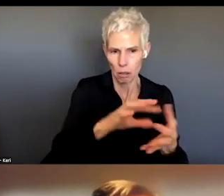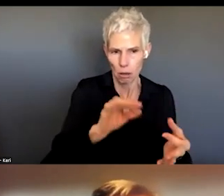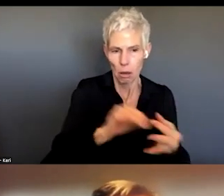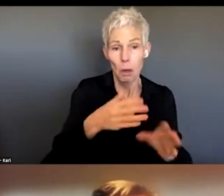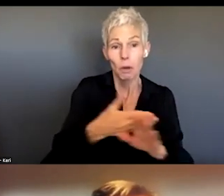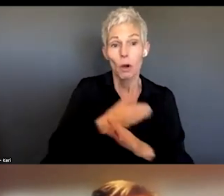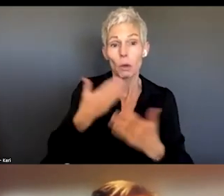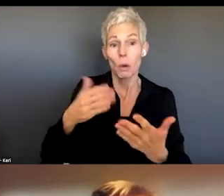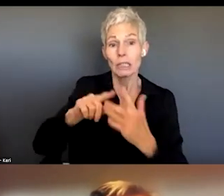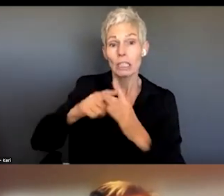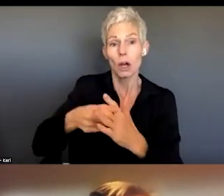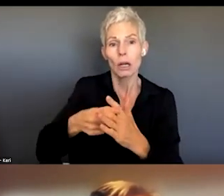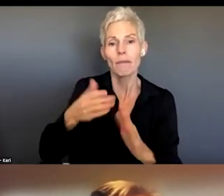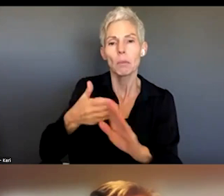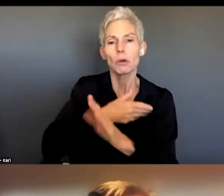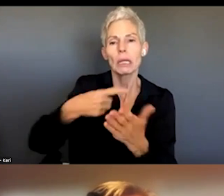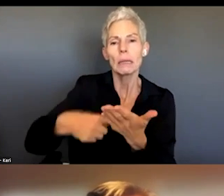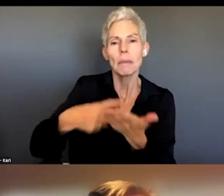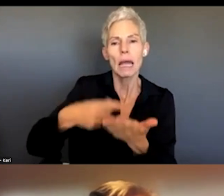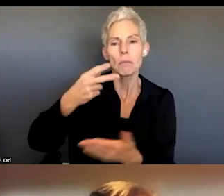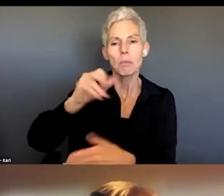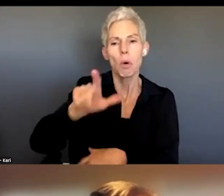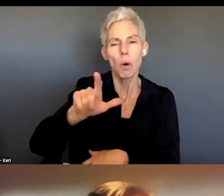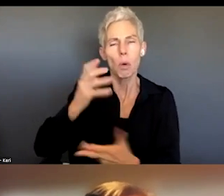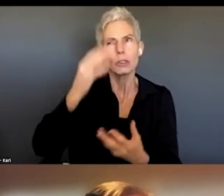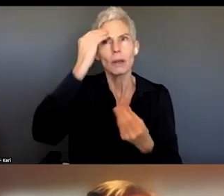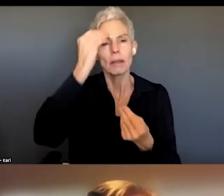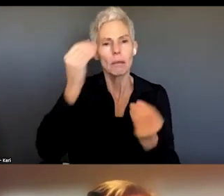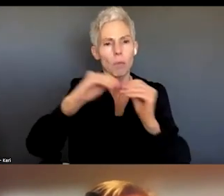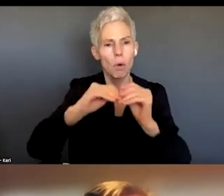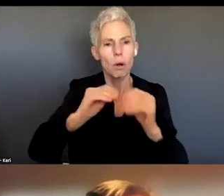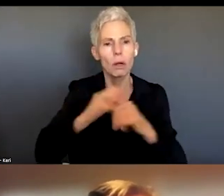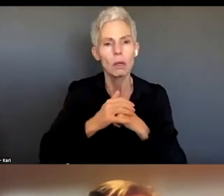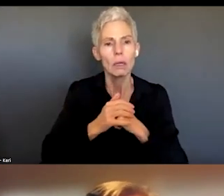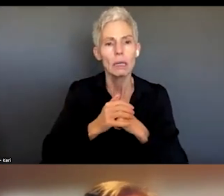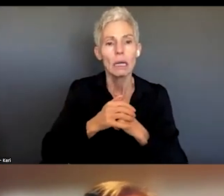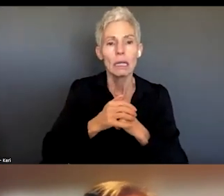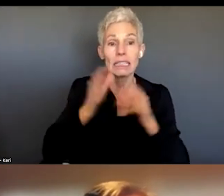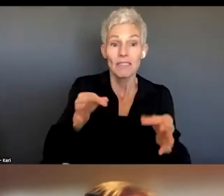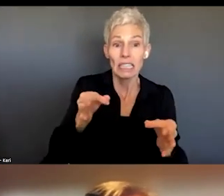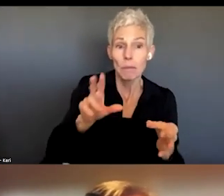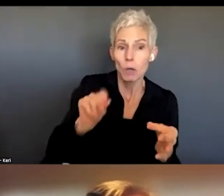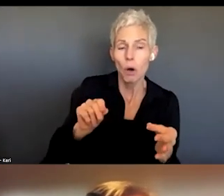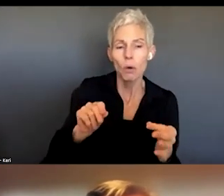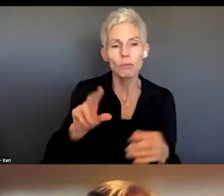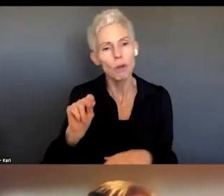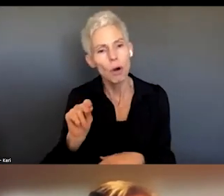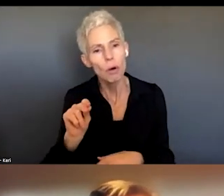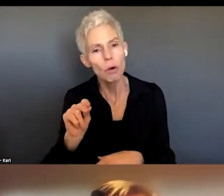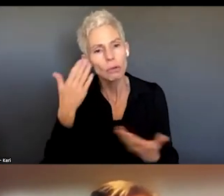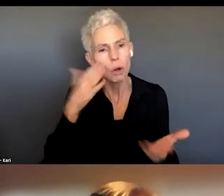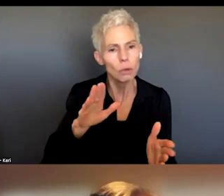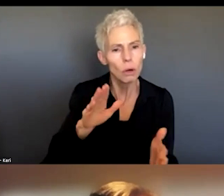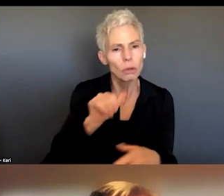poll. So we'd love everybody to think through. So this is the to say definitively no, no, don't know, or not sure, yes,